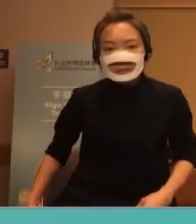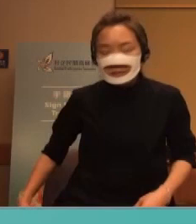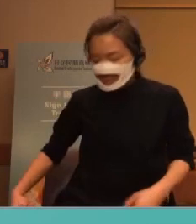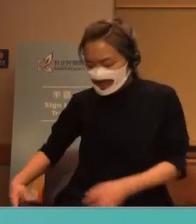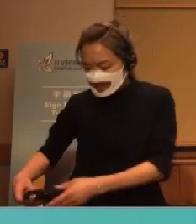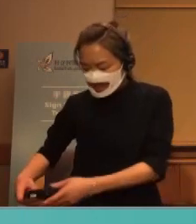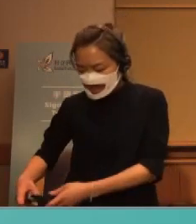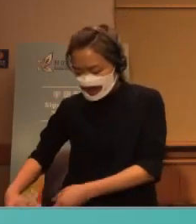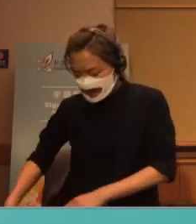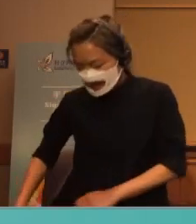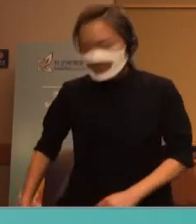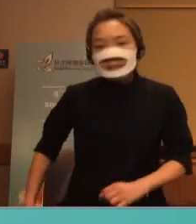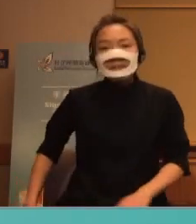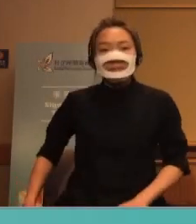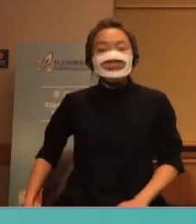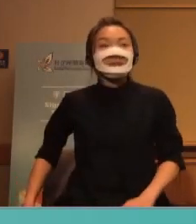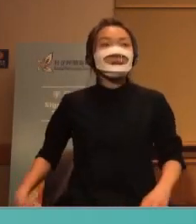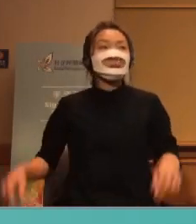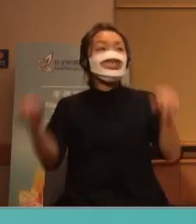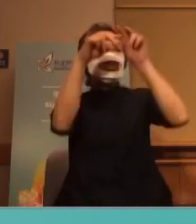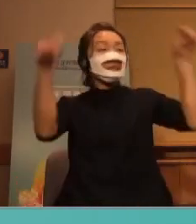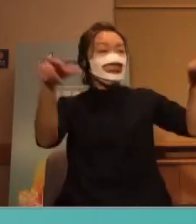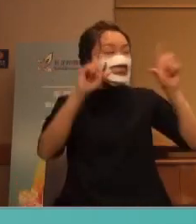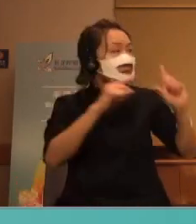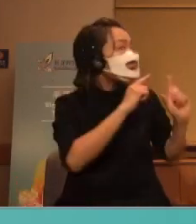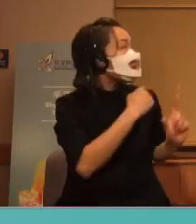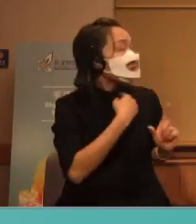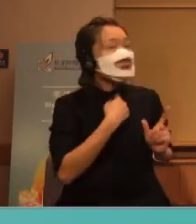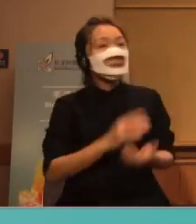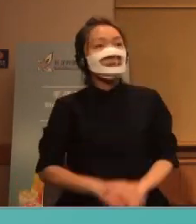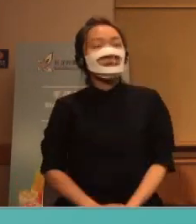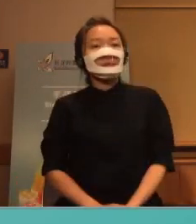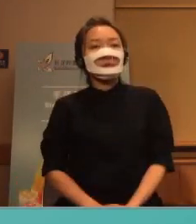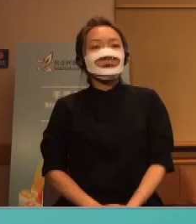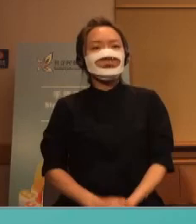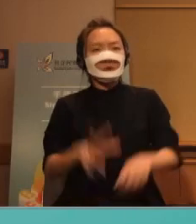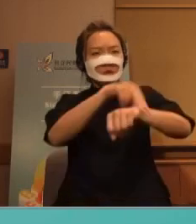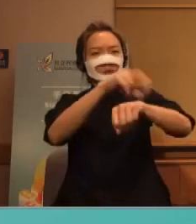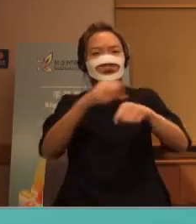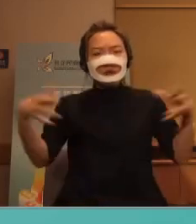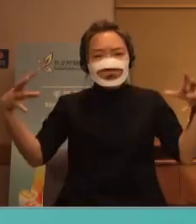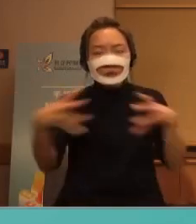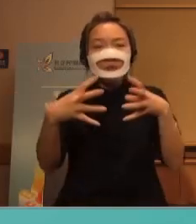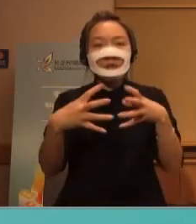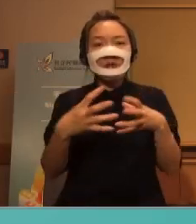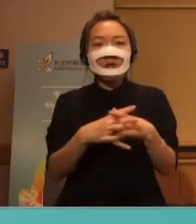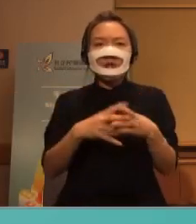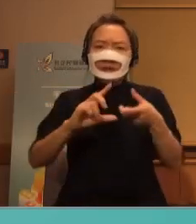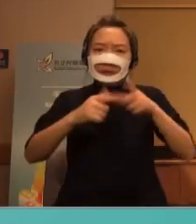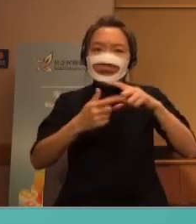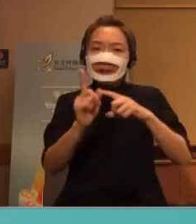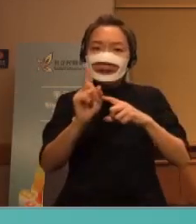So what does an inclusive metaverse look like to you? I don't know. I don't know, actually. This is